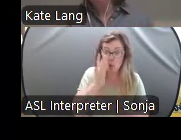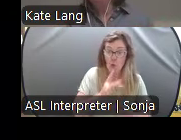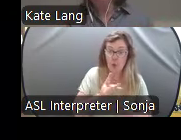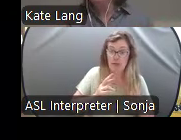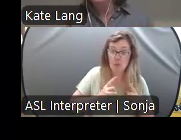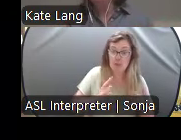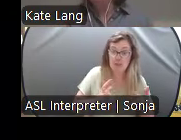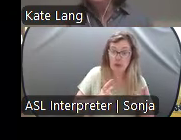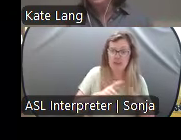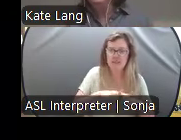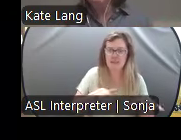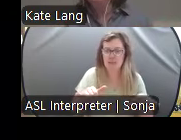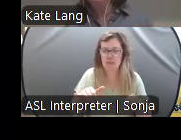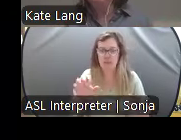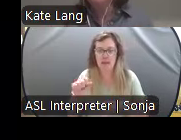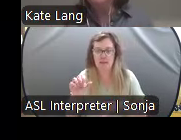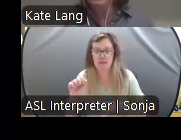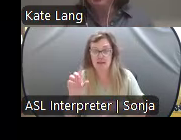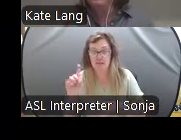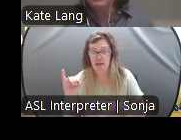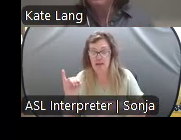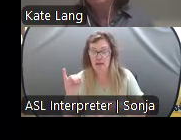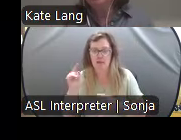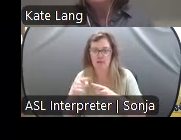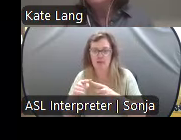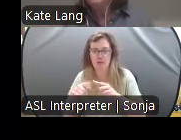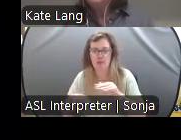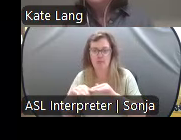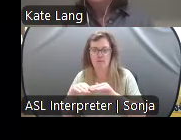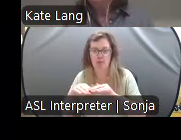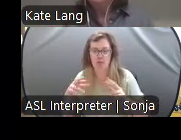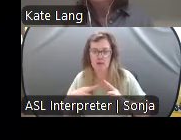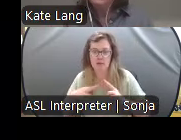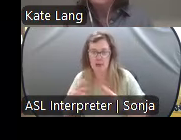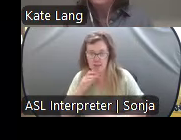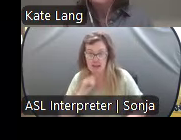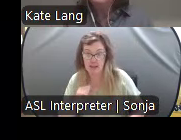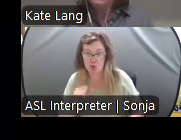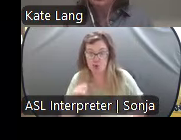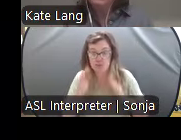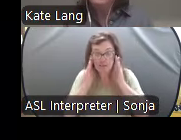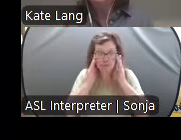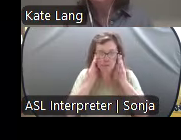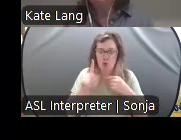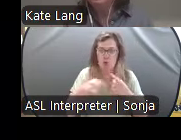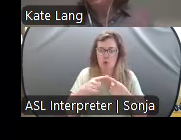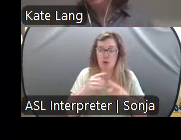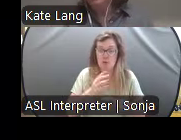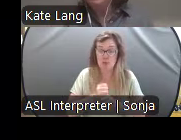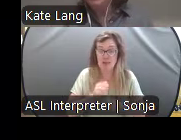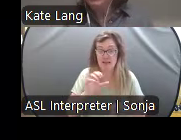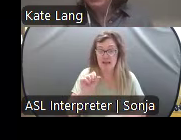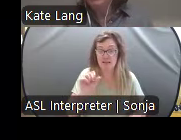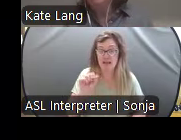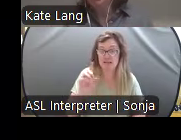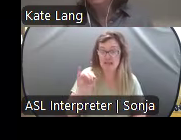also eligible for SSDI up until their full retirement age. When you get SSDI, it's based on